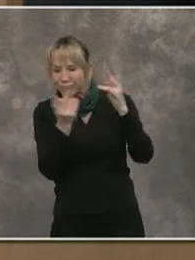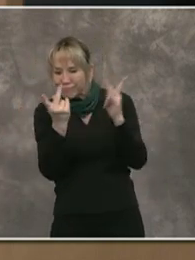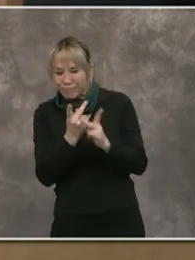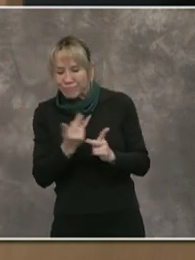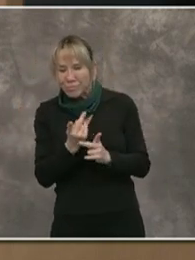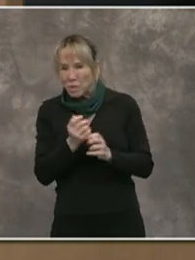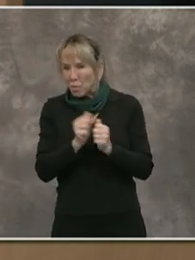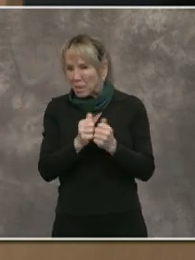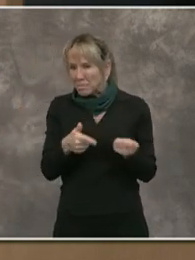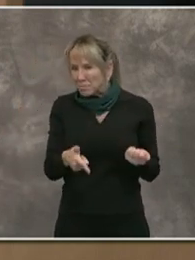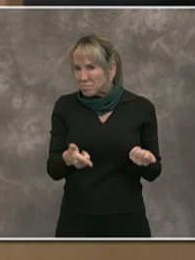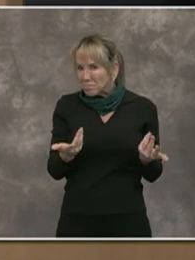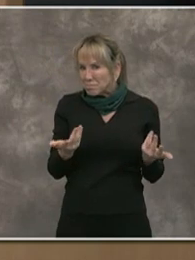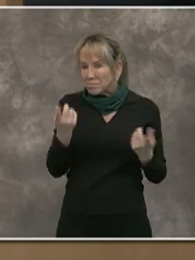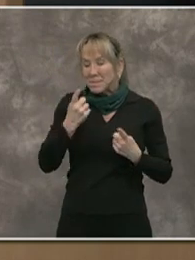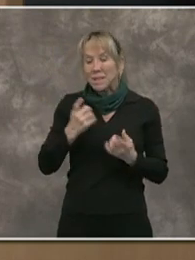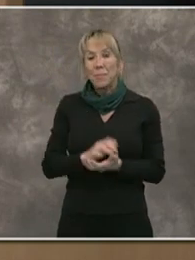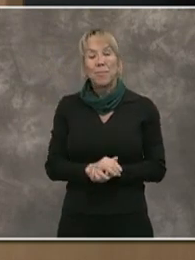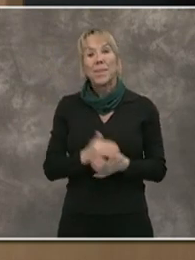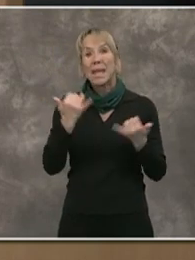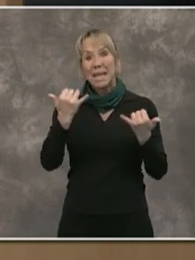drive-through that is in